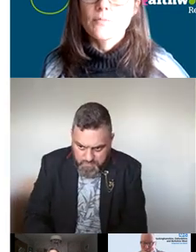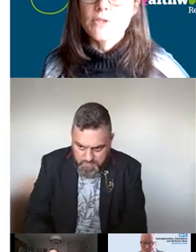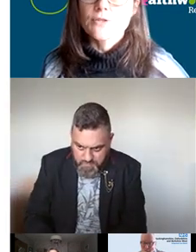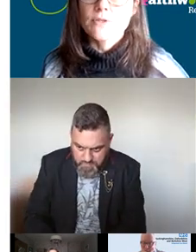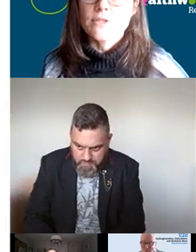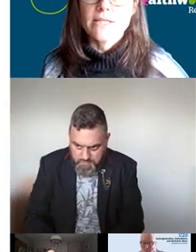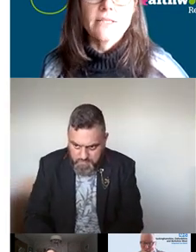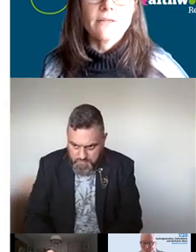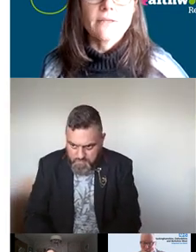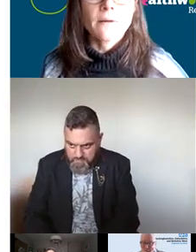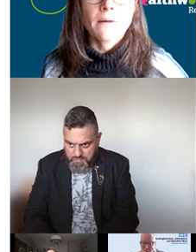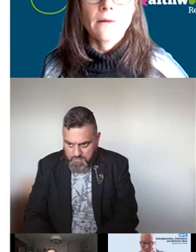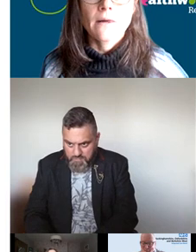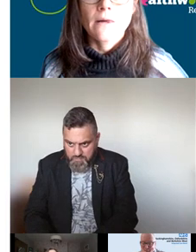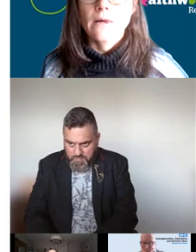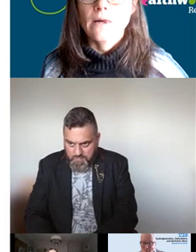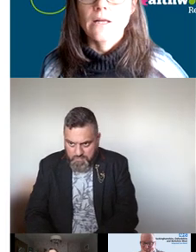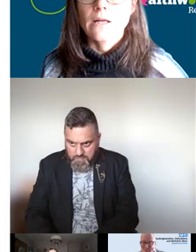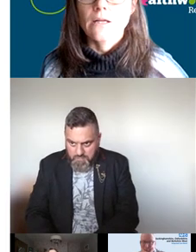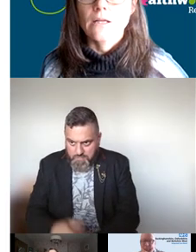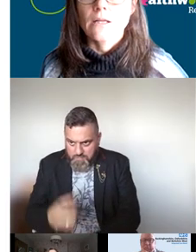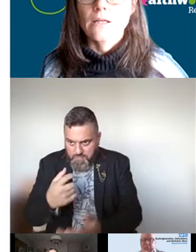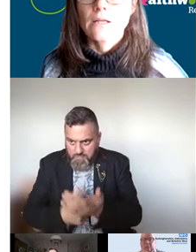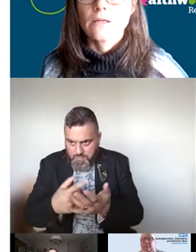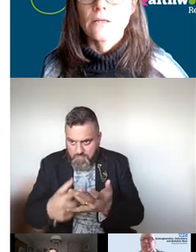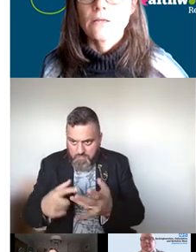Thank you. Rob, did you want to add anything?